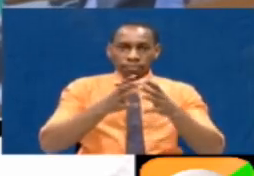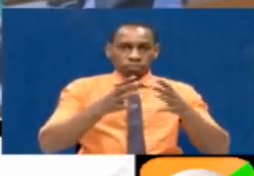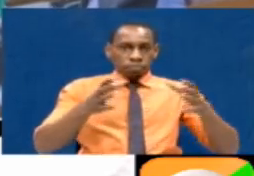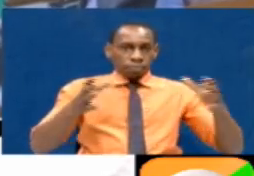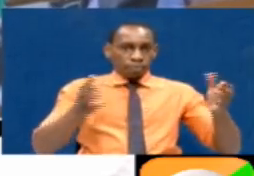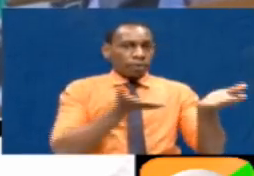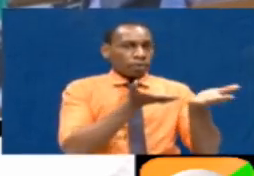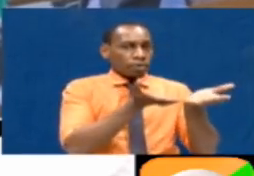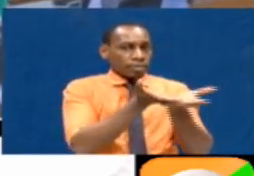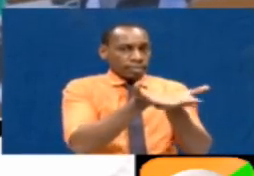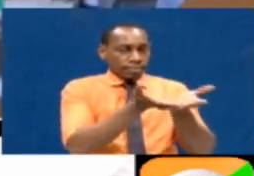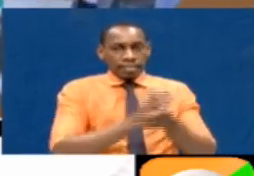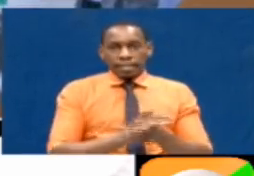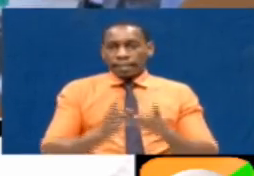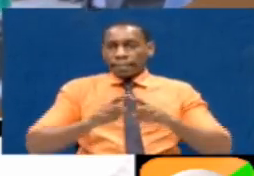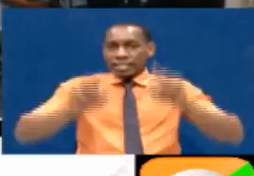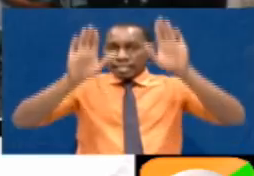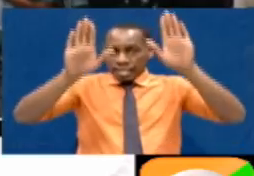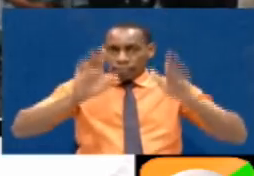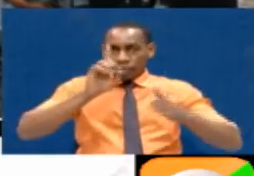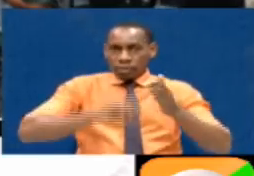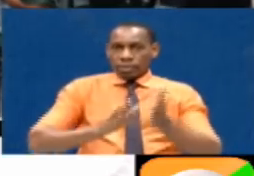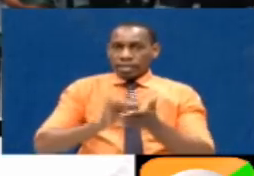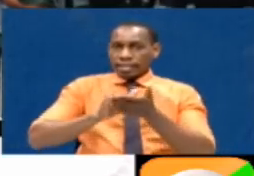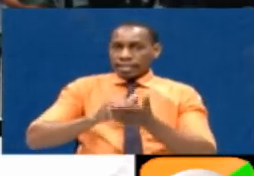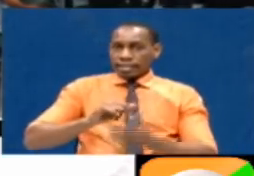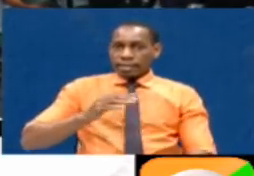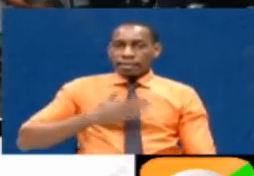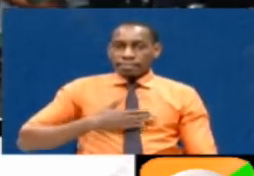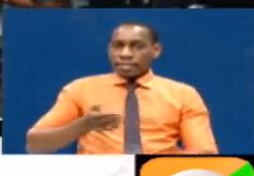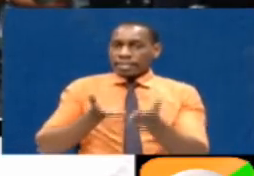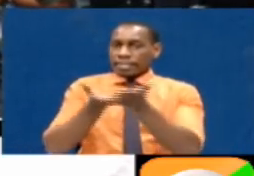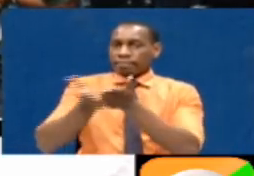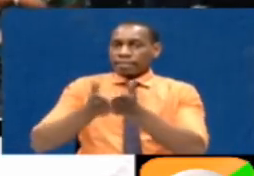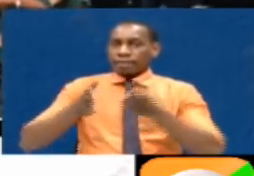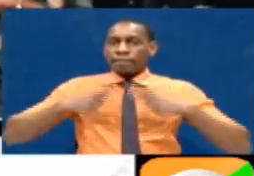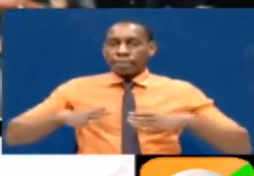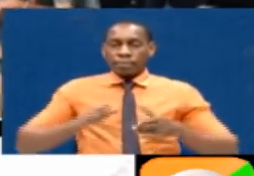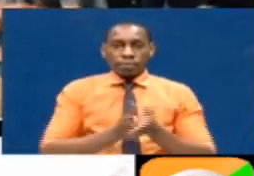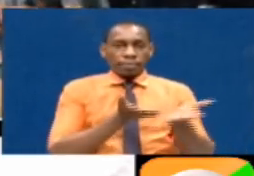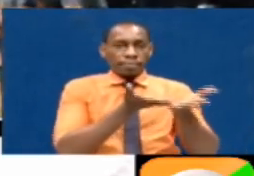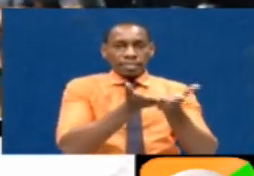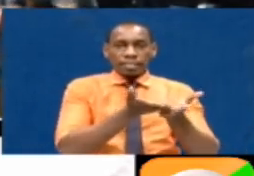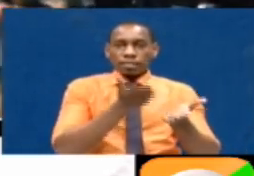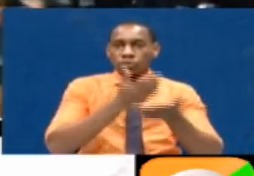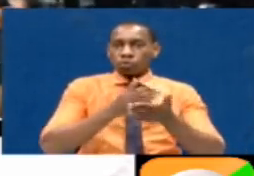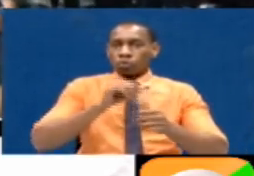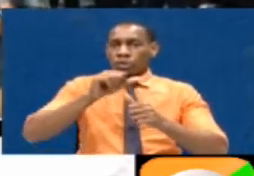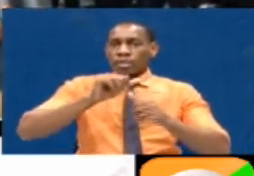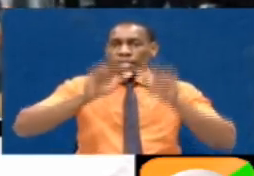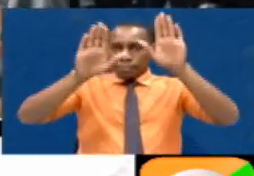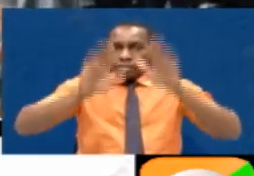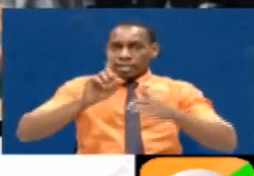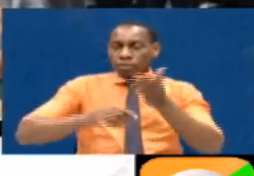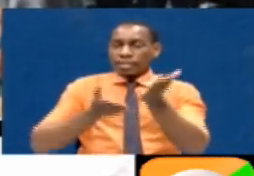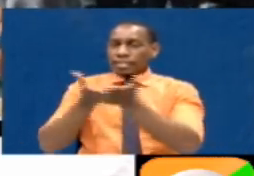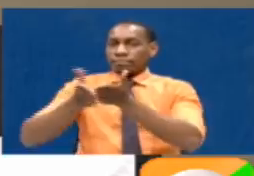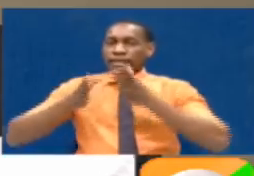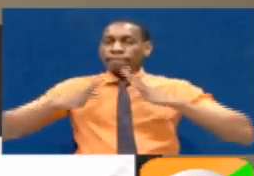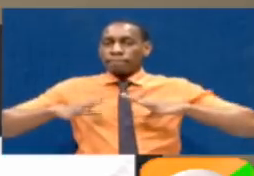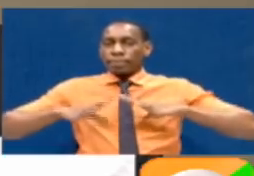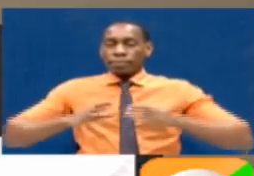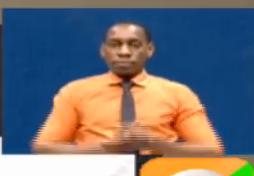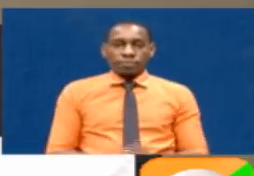But the most important thing is for me to serve Kenyans. This business's DNA is about serving Kenyans,